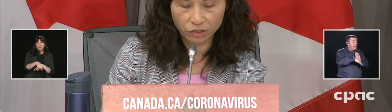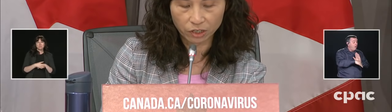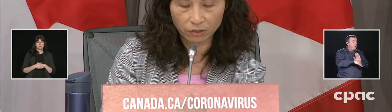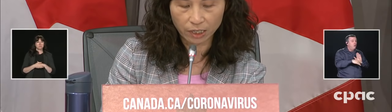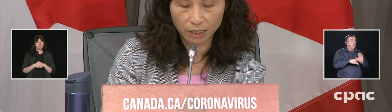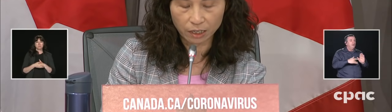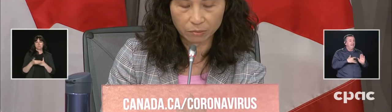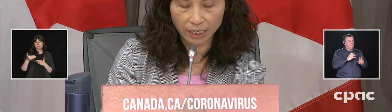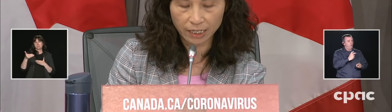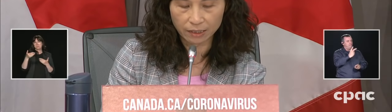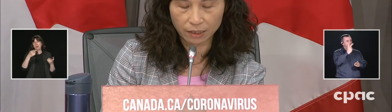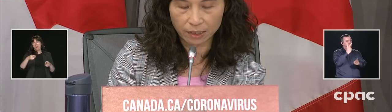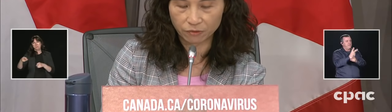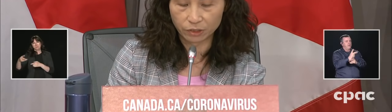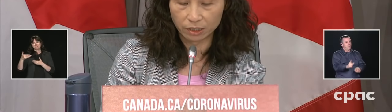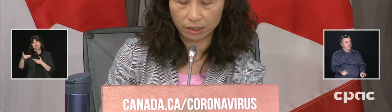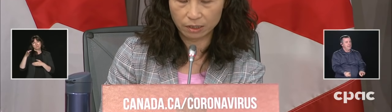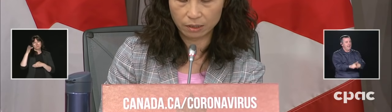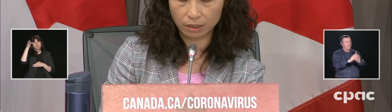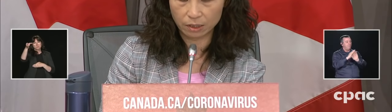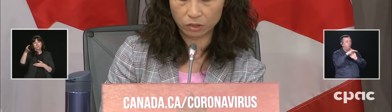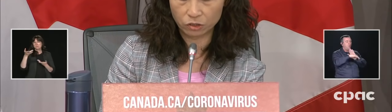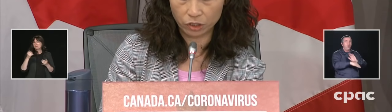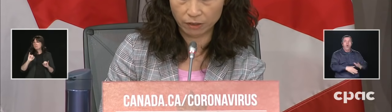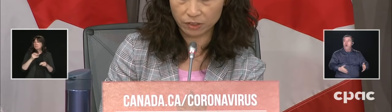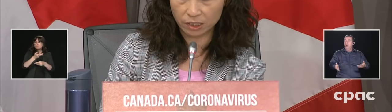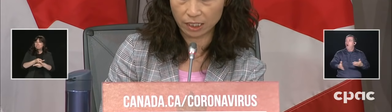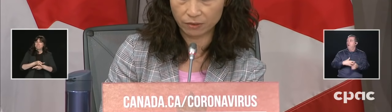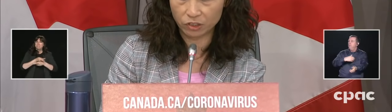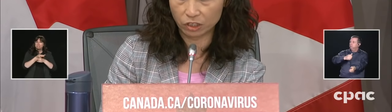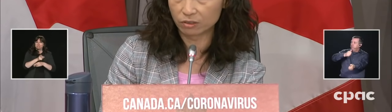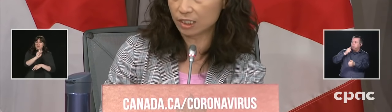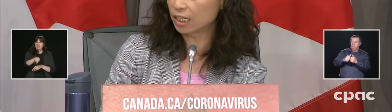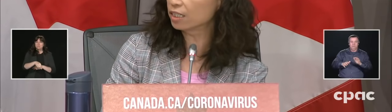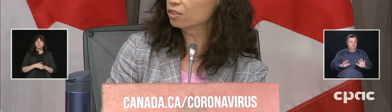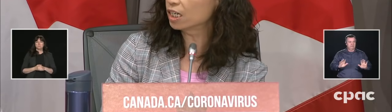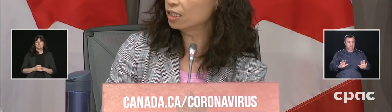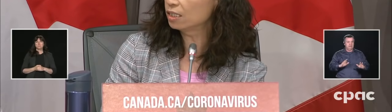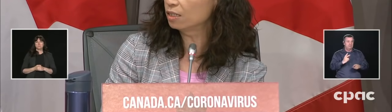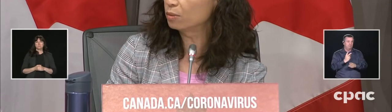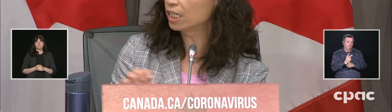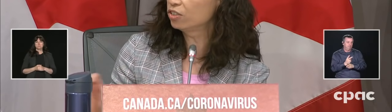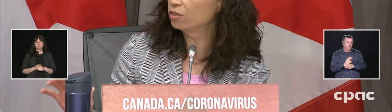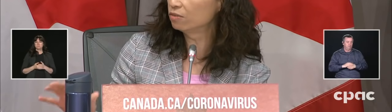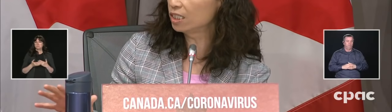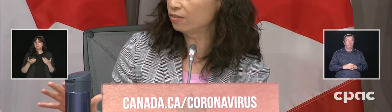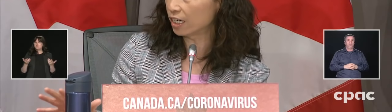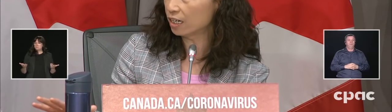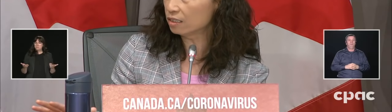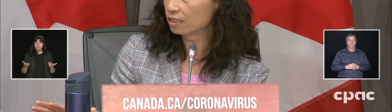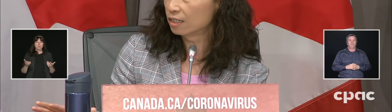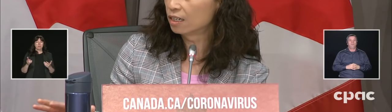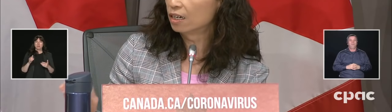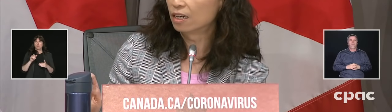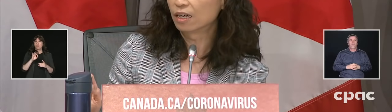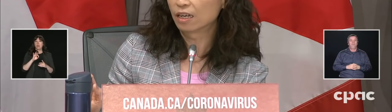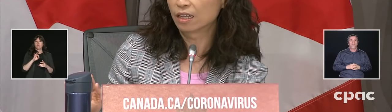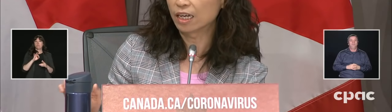And so, and different shifts, and if you don't detect those cases and manage them really